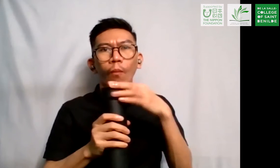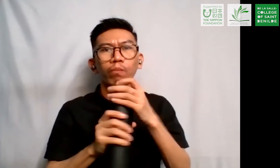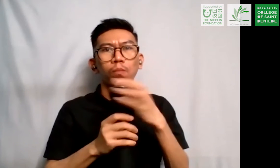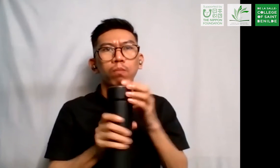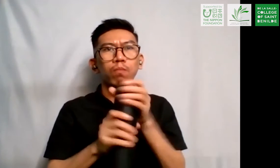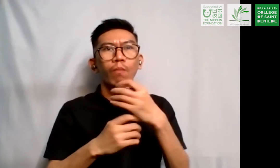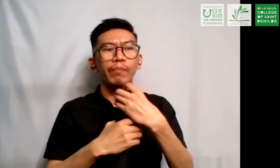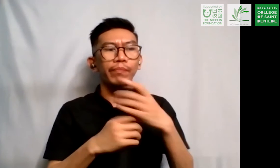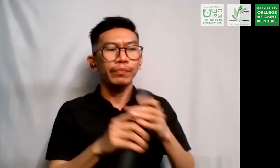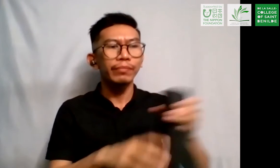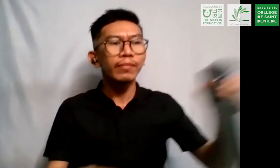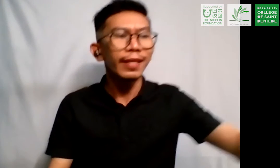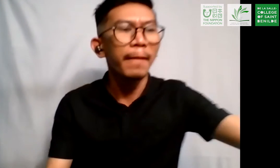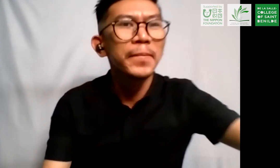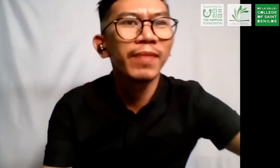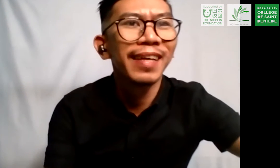How is it, Sir Mark?